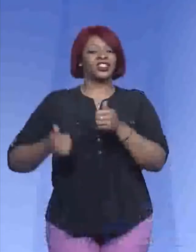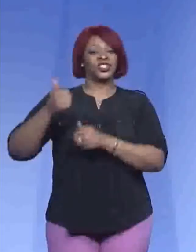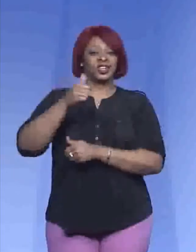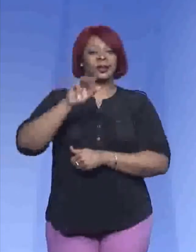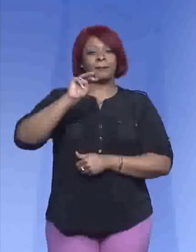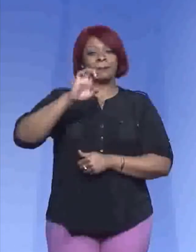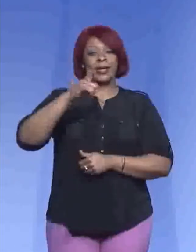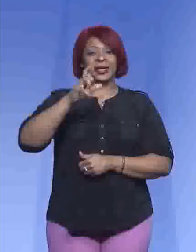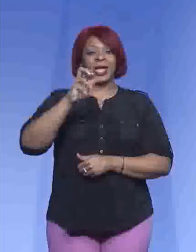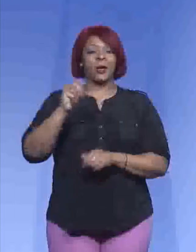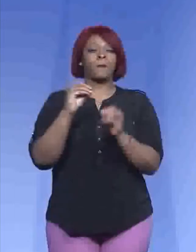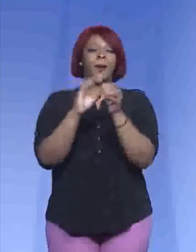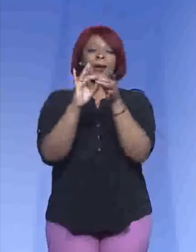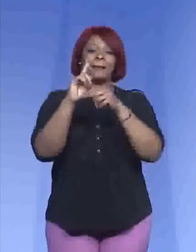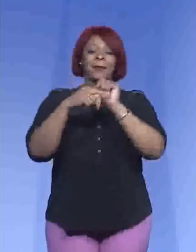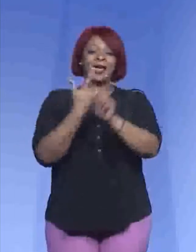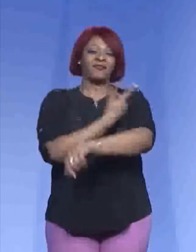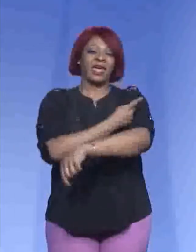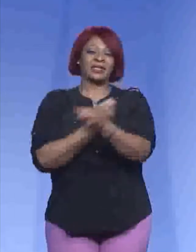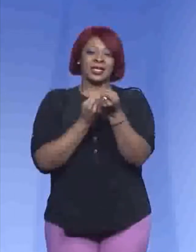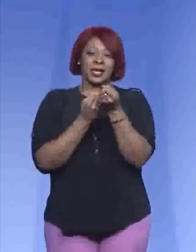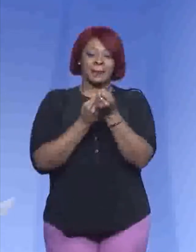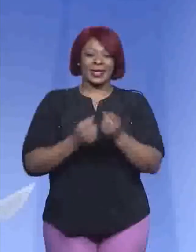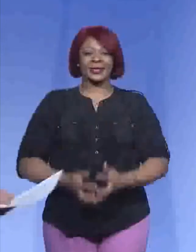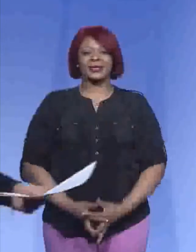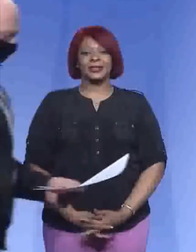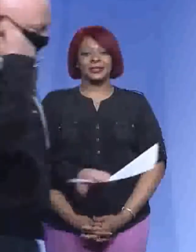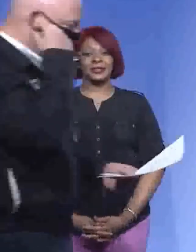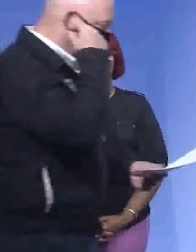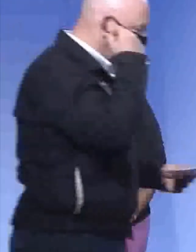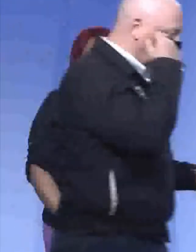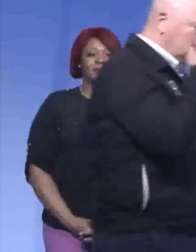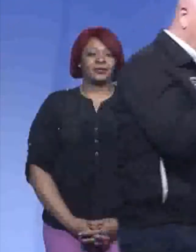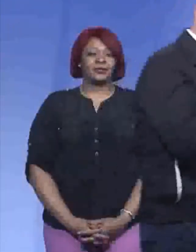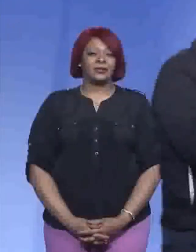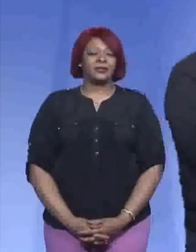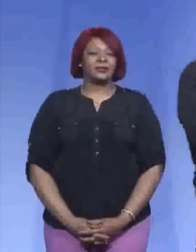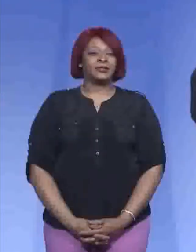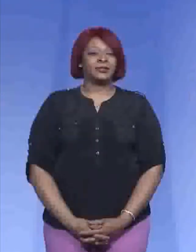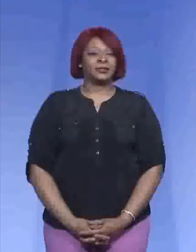McGowen for further comments about the vaccine campaign efforts.